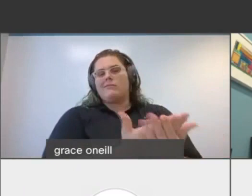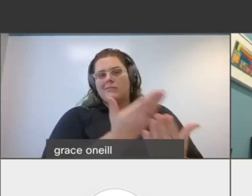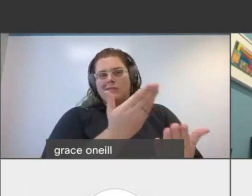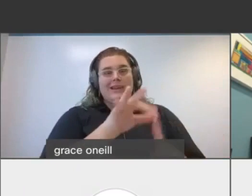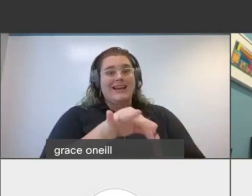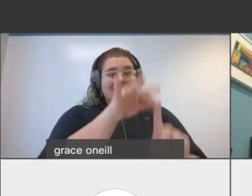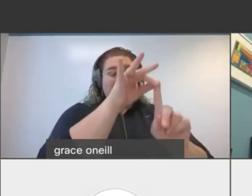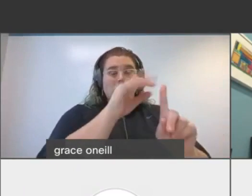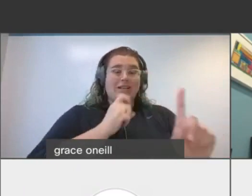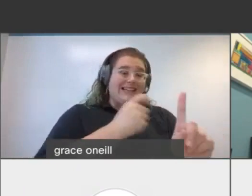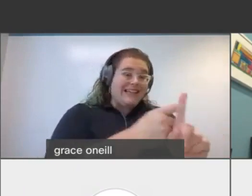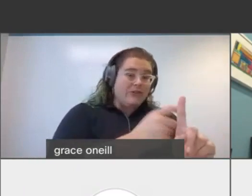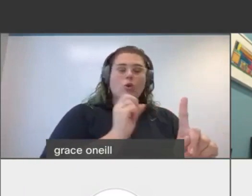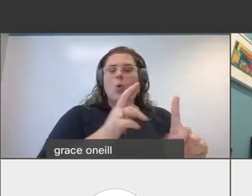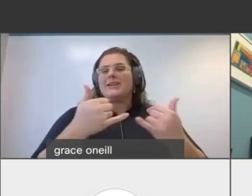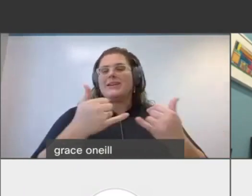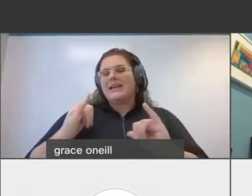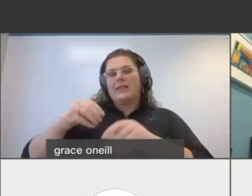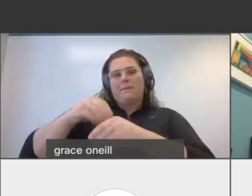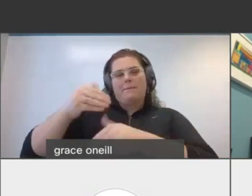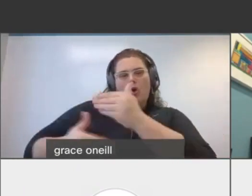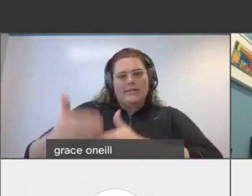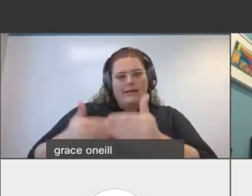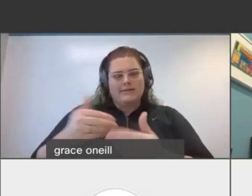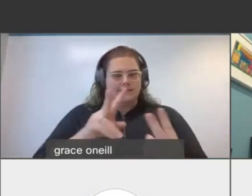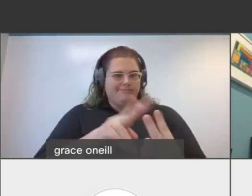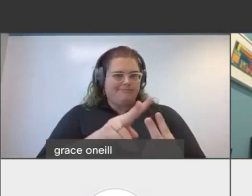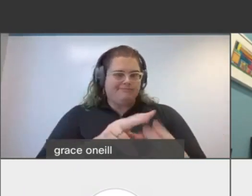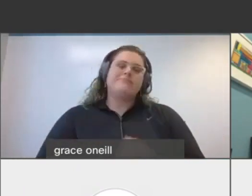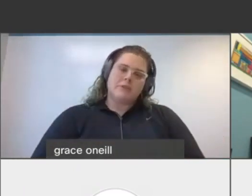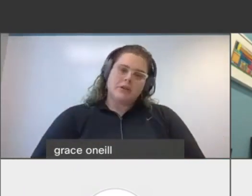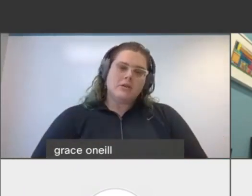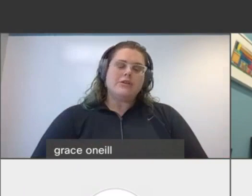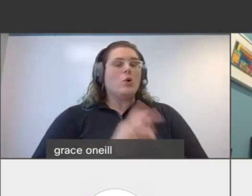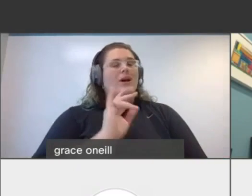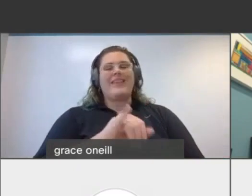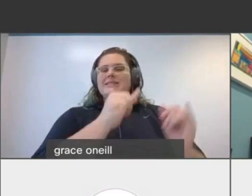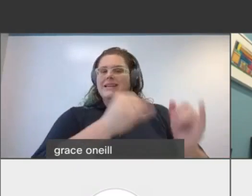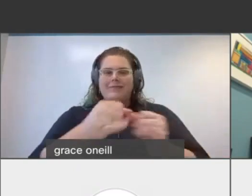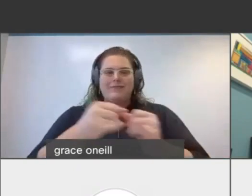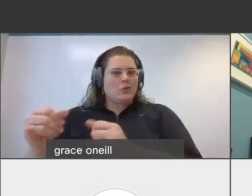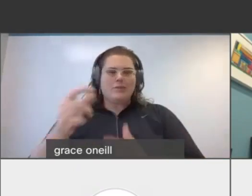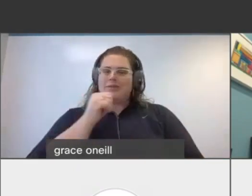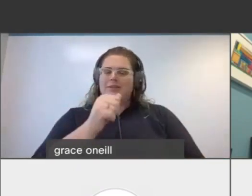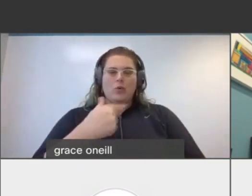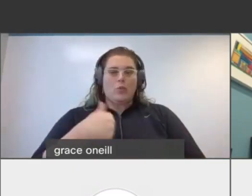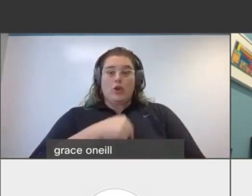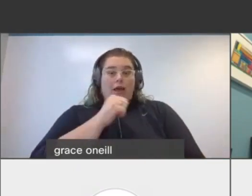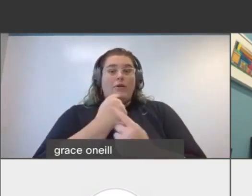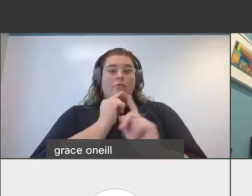been granted an exemption. And so that's on an individual basis. It's not something that we're reporting on.